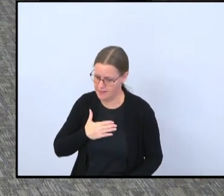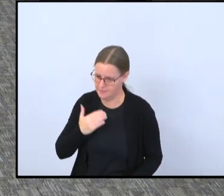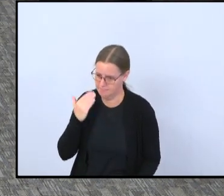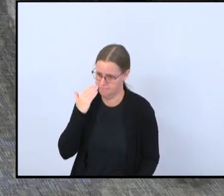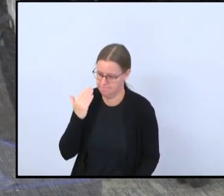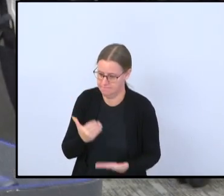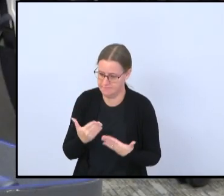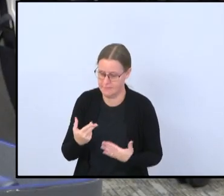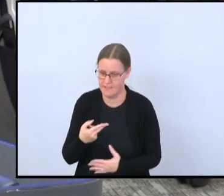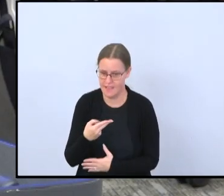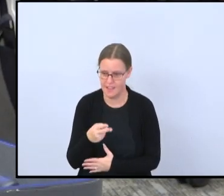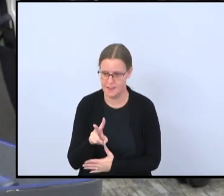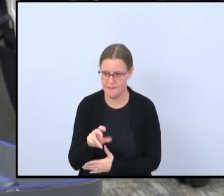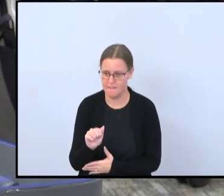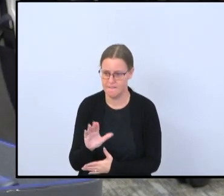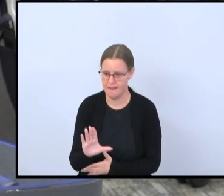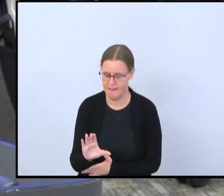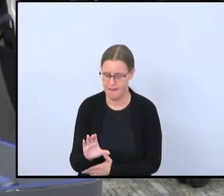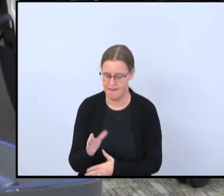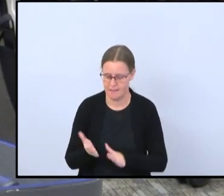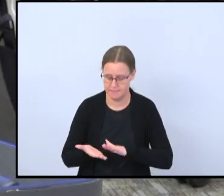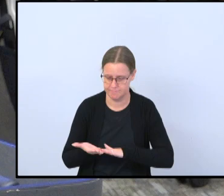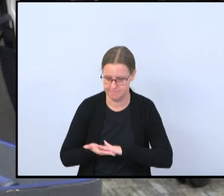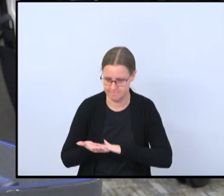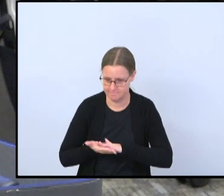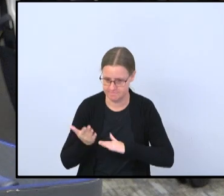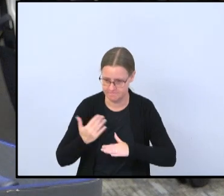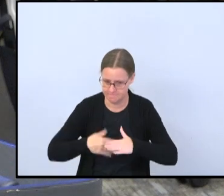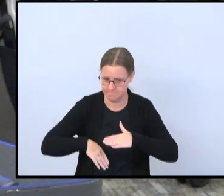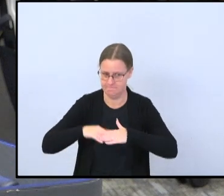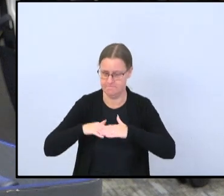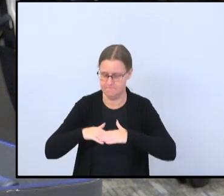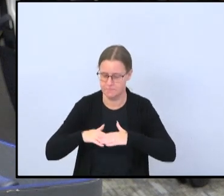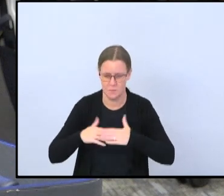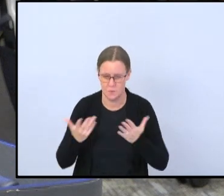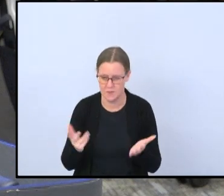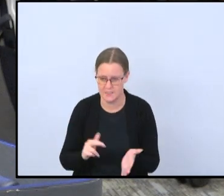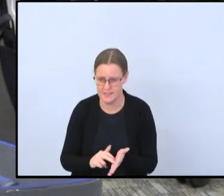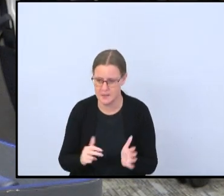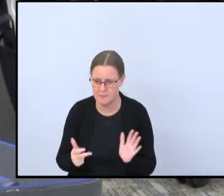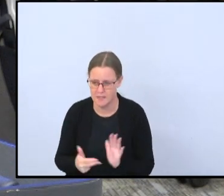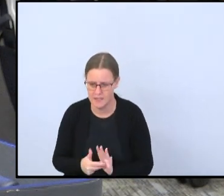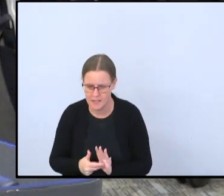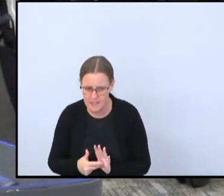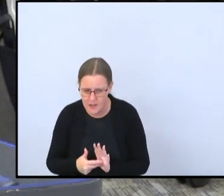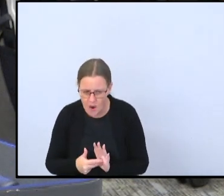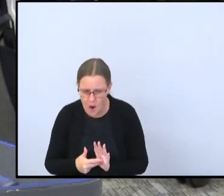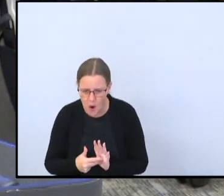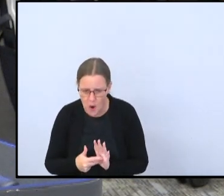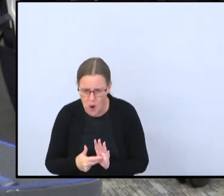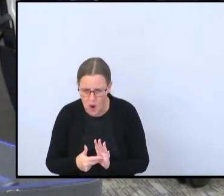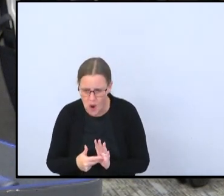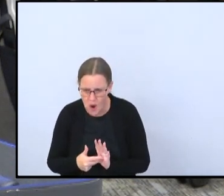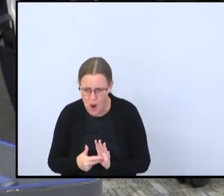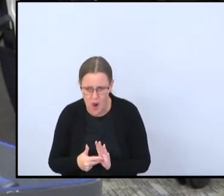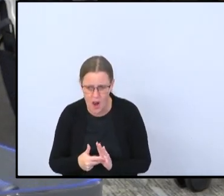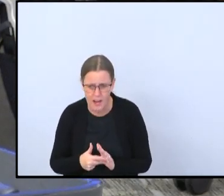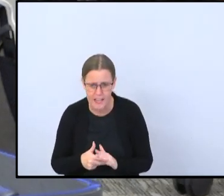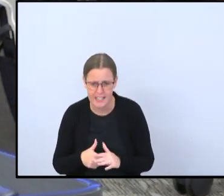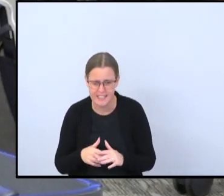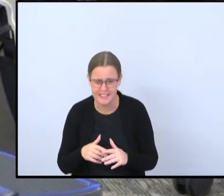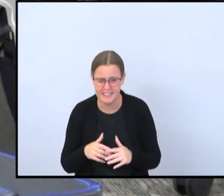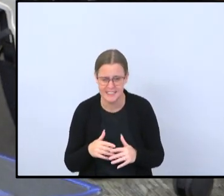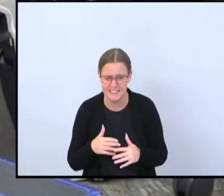about HVAC optimization, can one of you explain to me what that means in Jim Patton